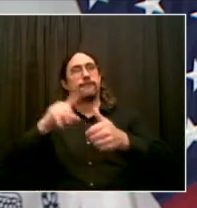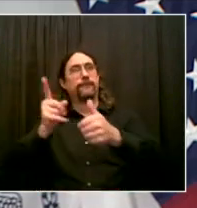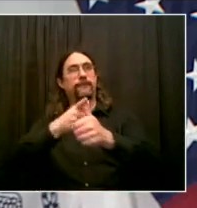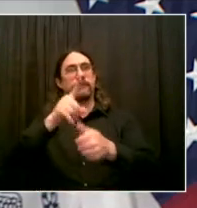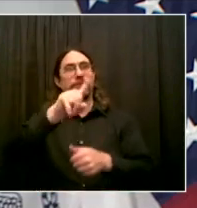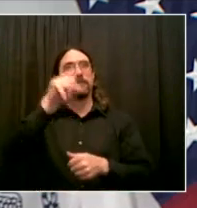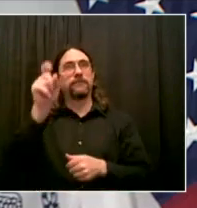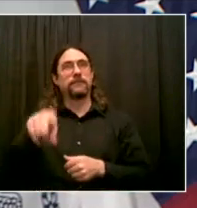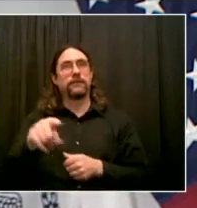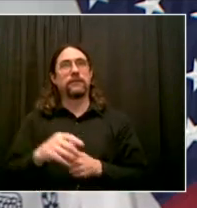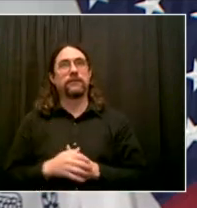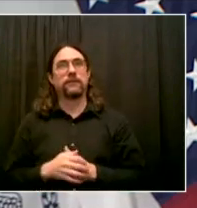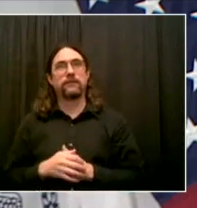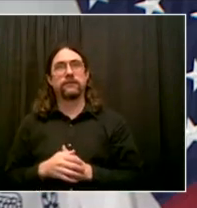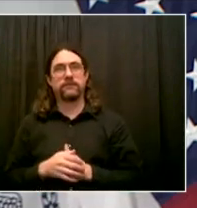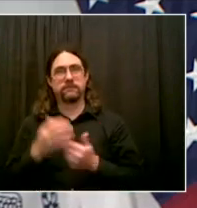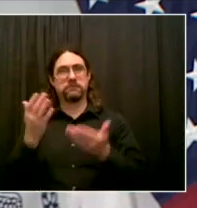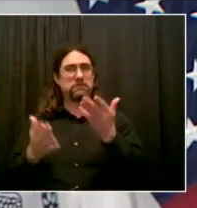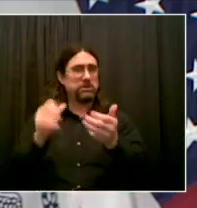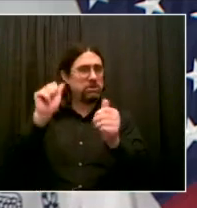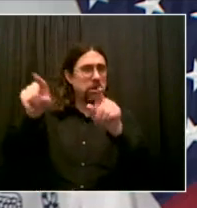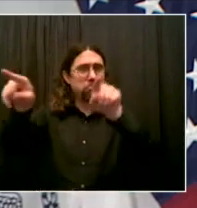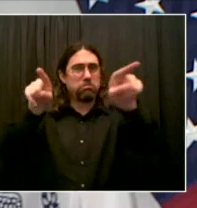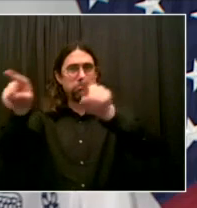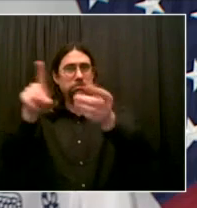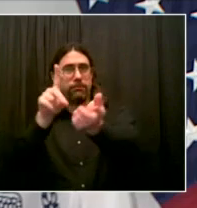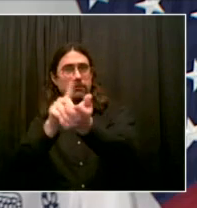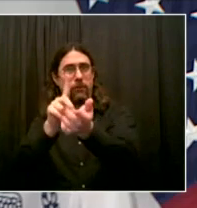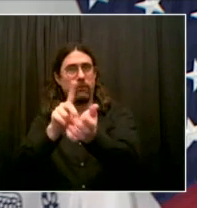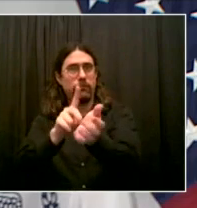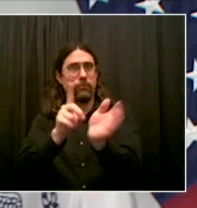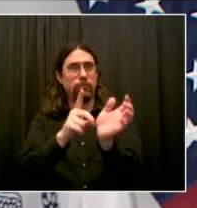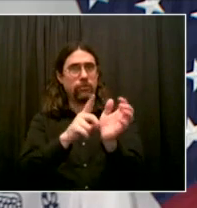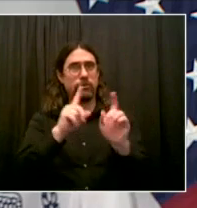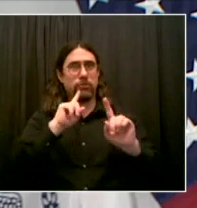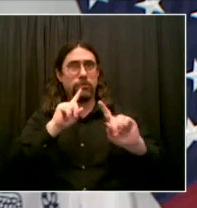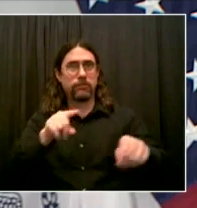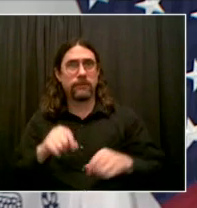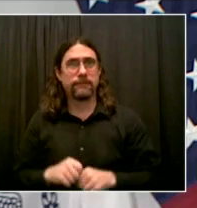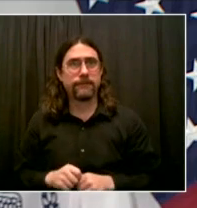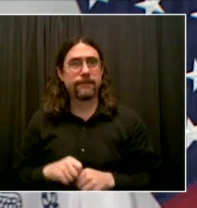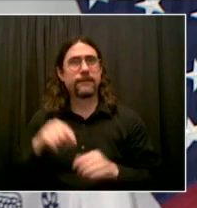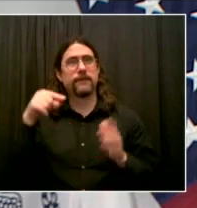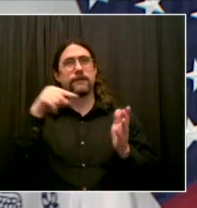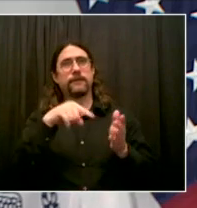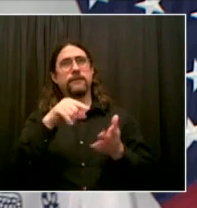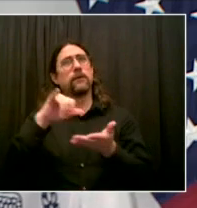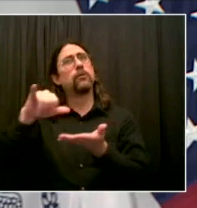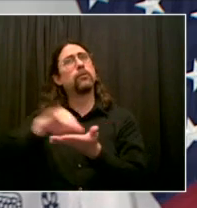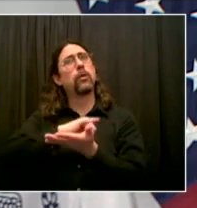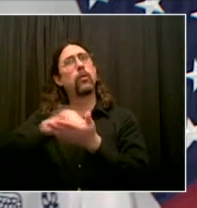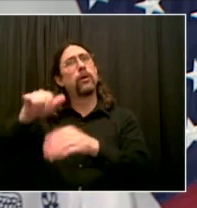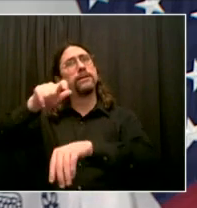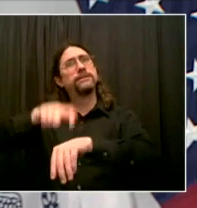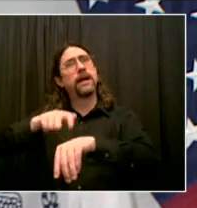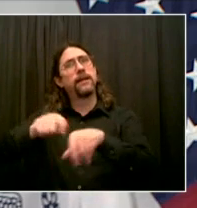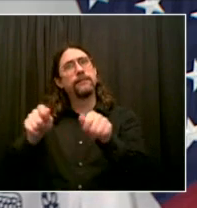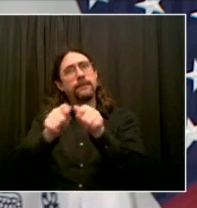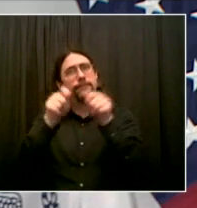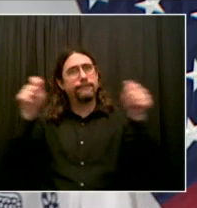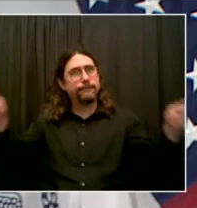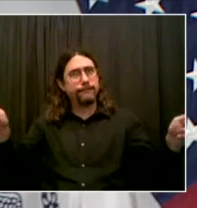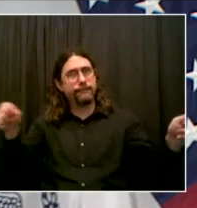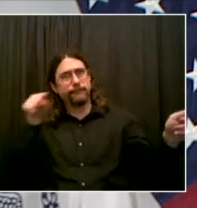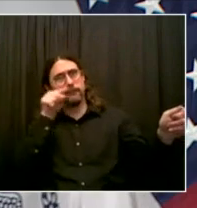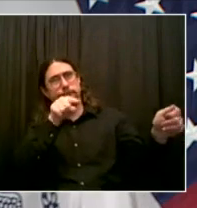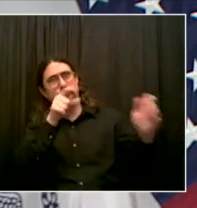morning that discussed we may never reach herd immunity entirely. We'll be dealing with COVID for several years to come. The